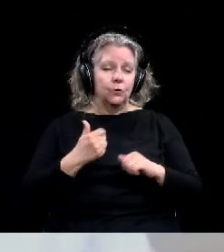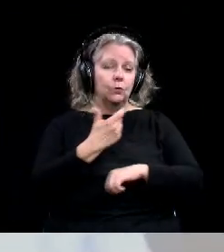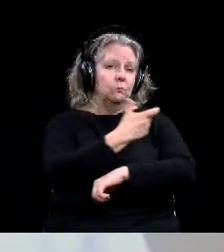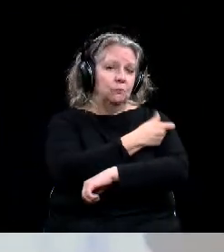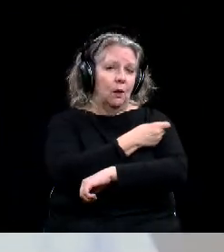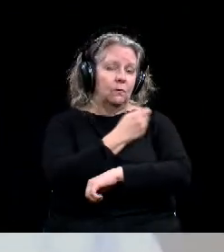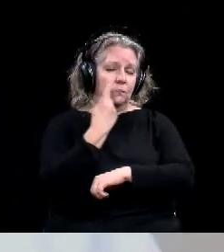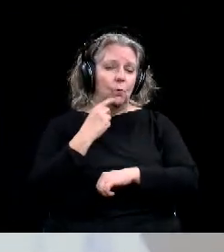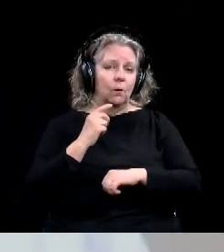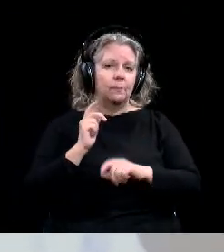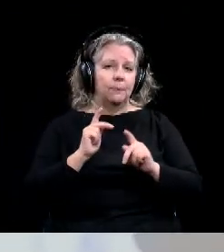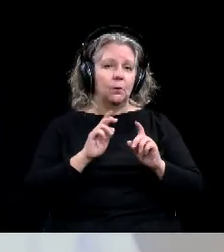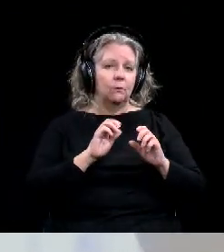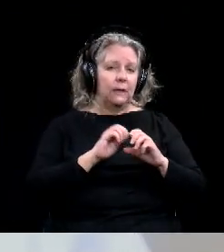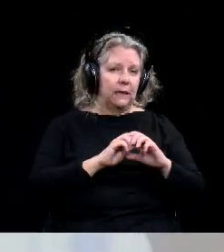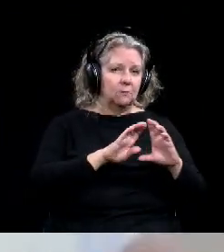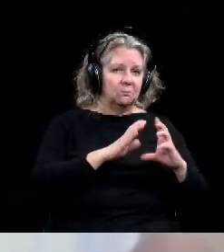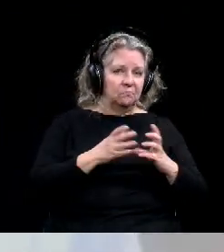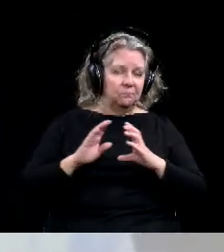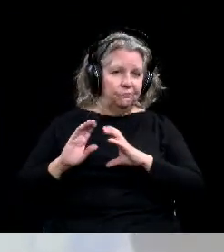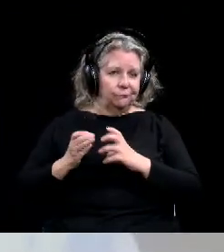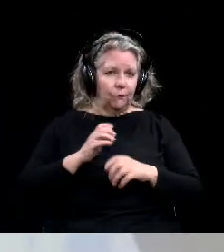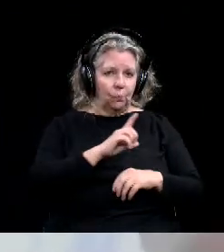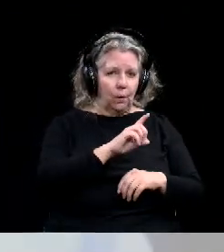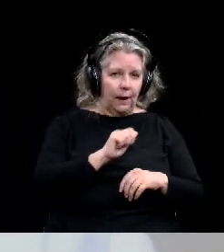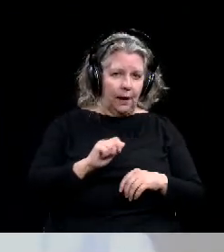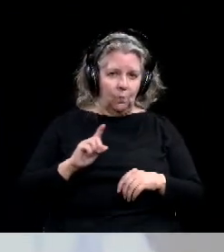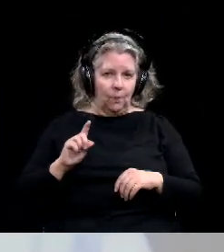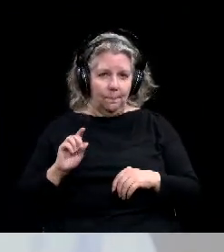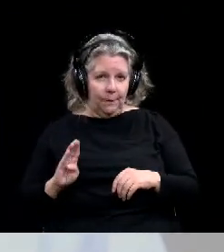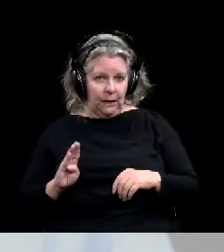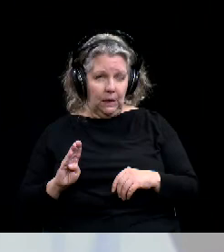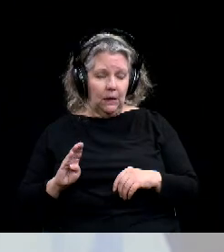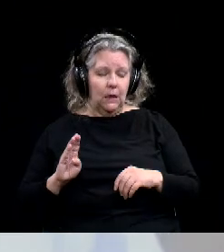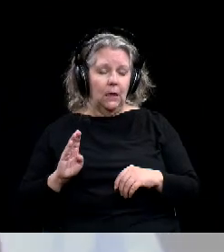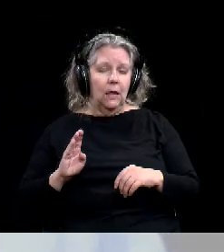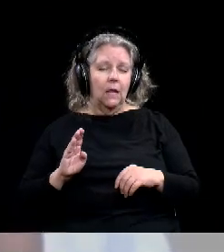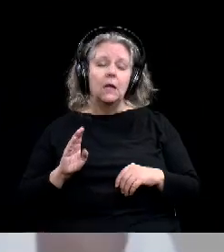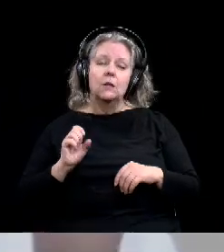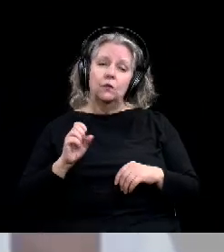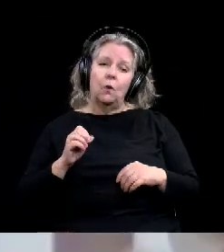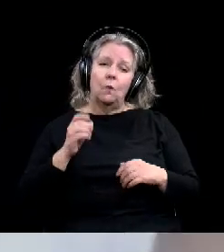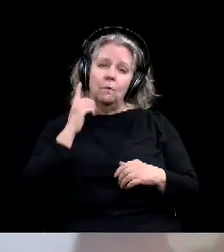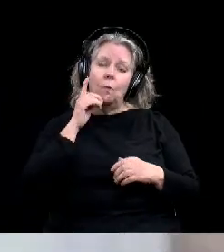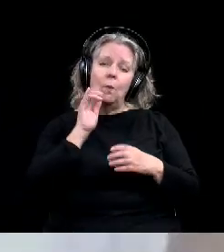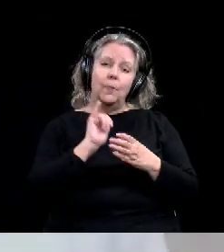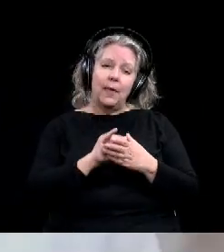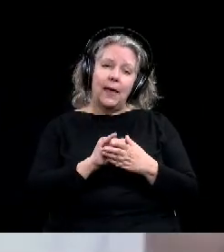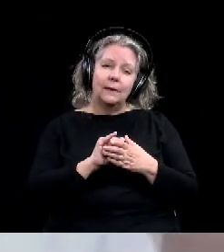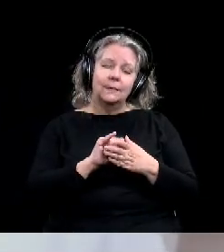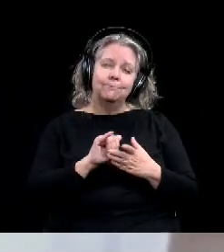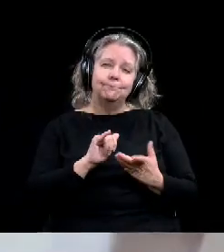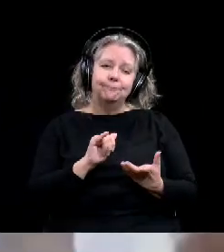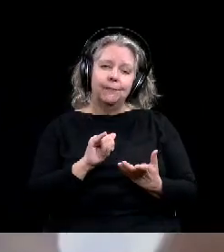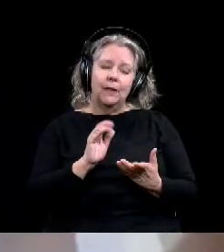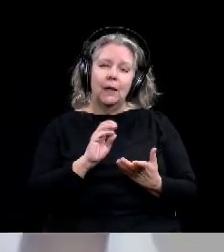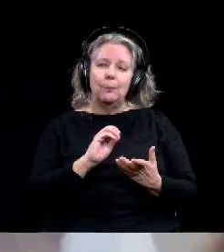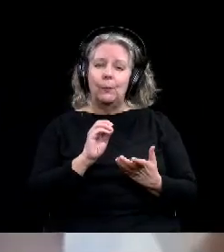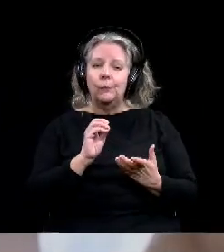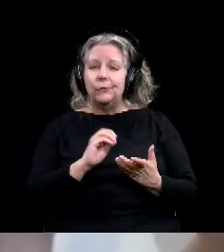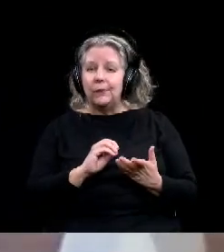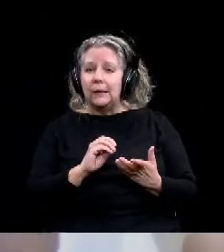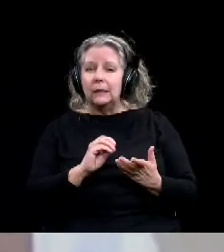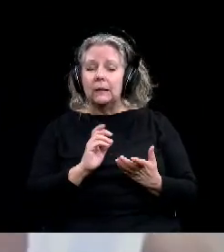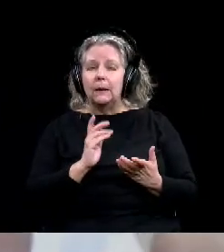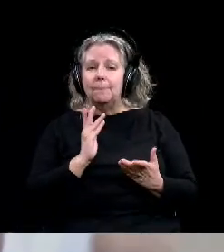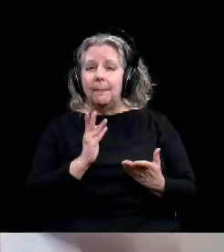rate, it's, I guess you could say Texas might be a little slower than other states, but we're early in the race here and we're